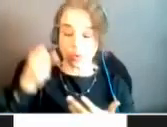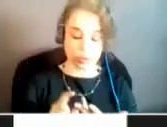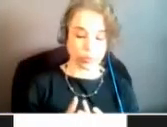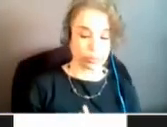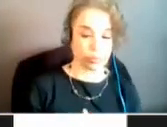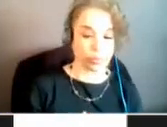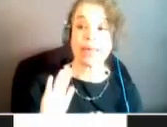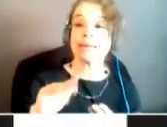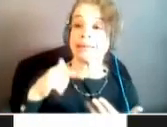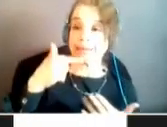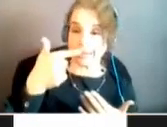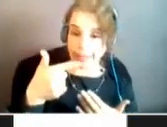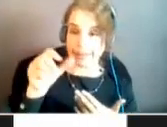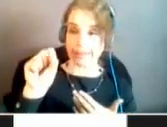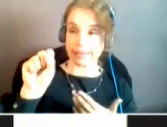Next slide.